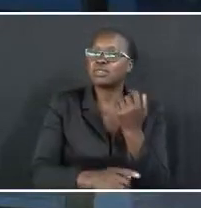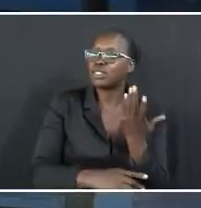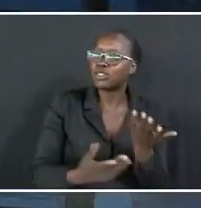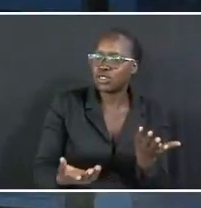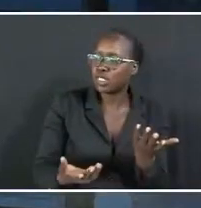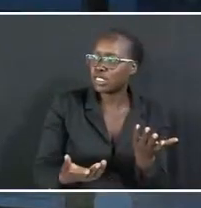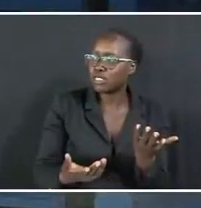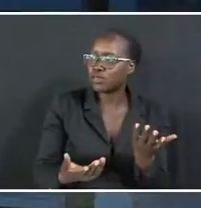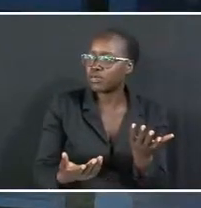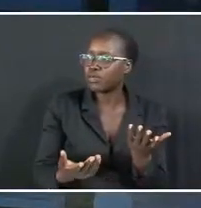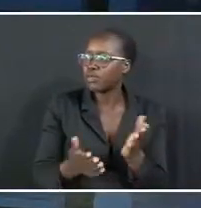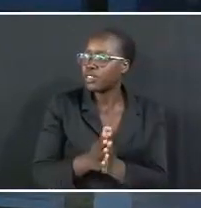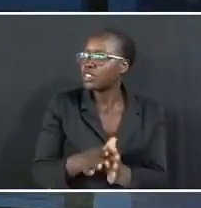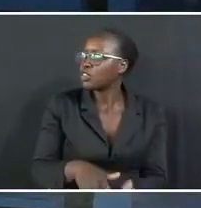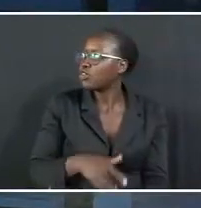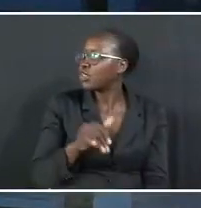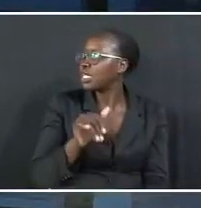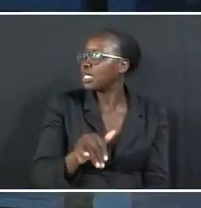because